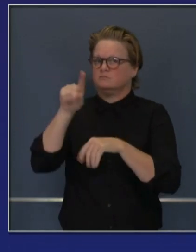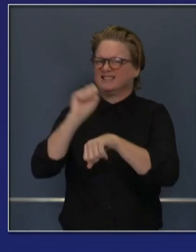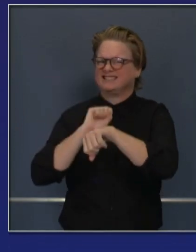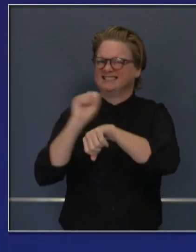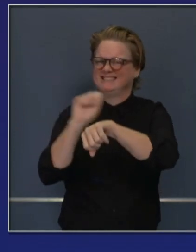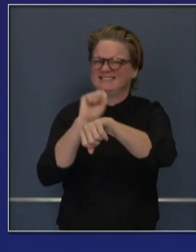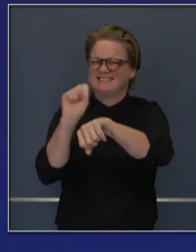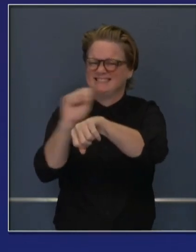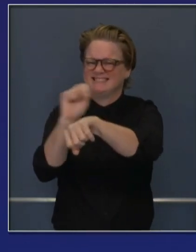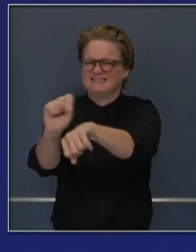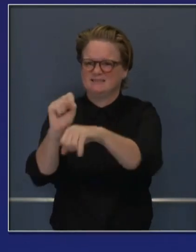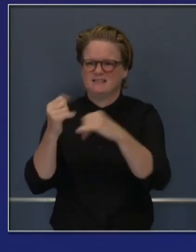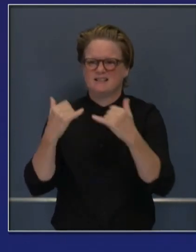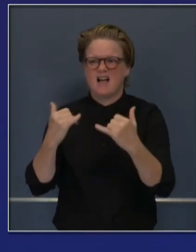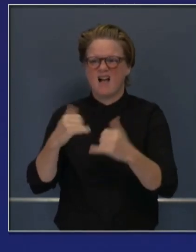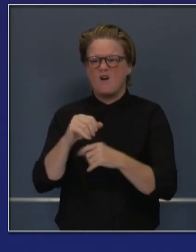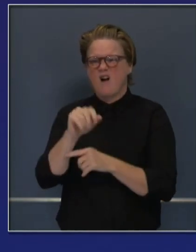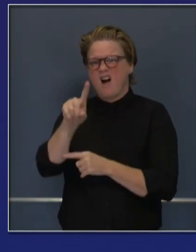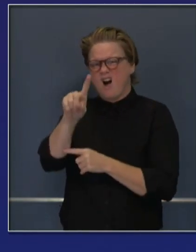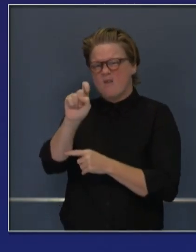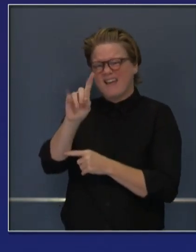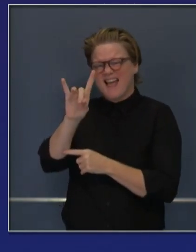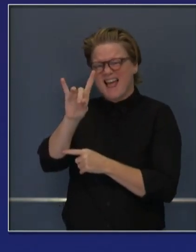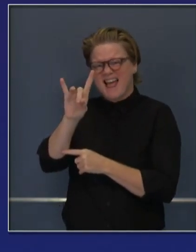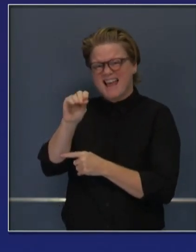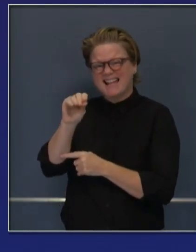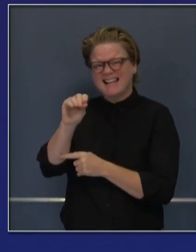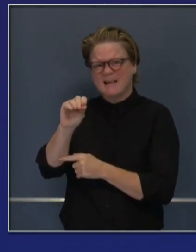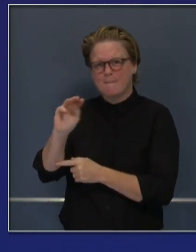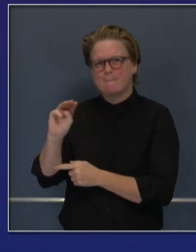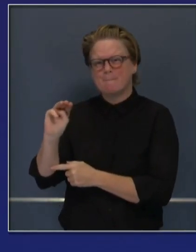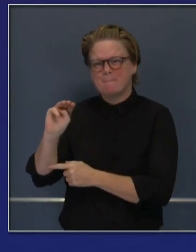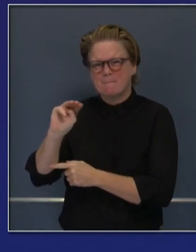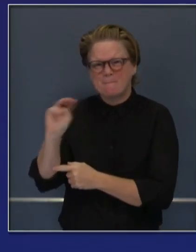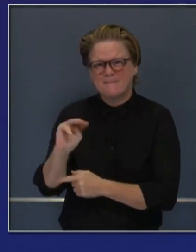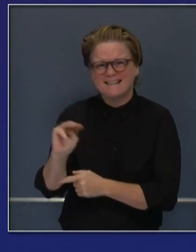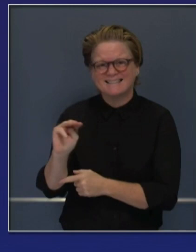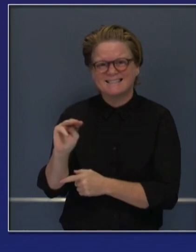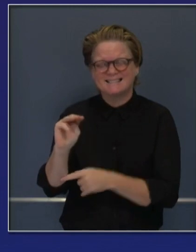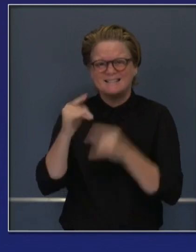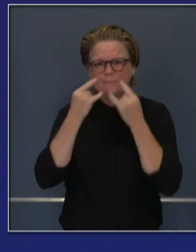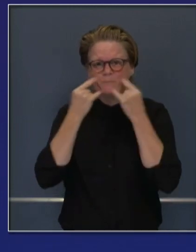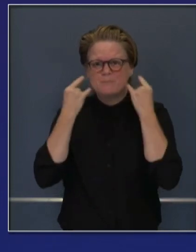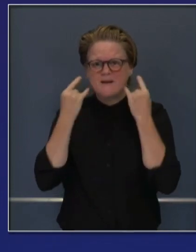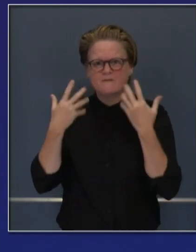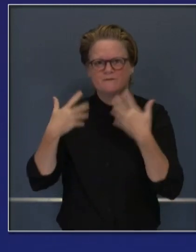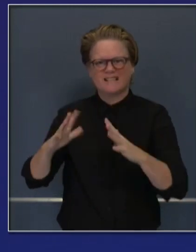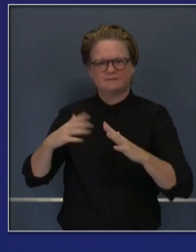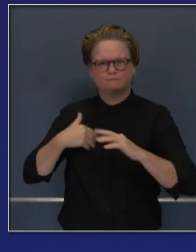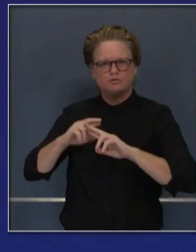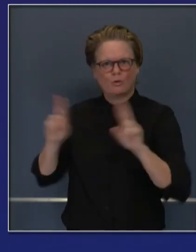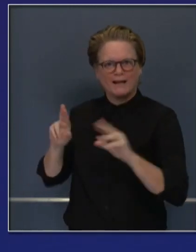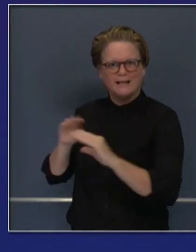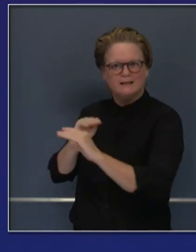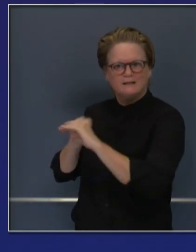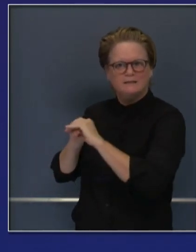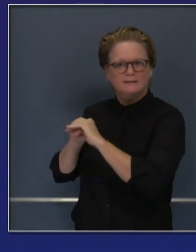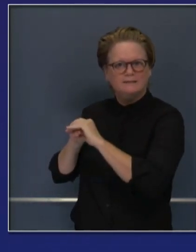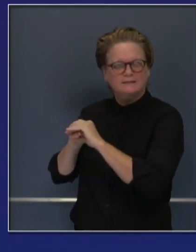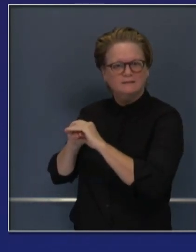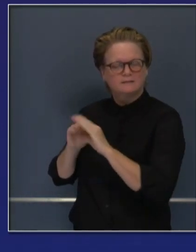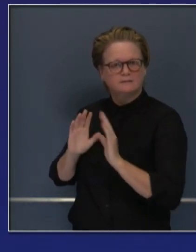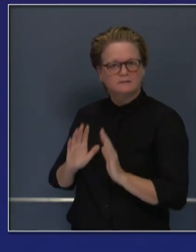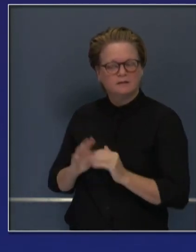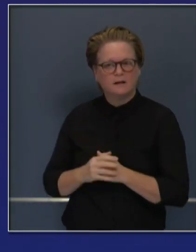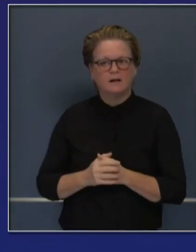masks. 180 million are currently in our cache, in our inventory and storage. And if you add to that